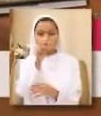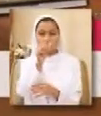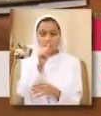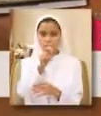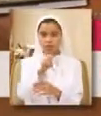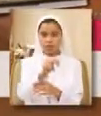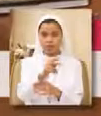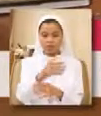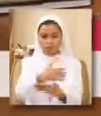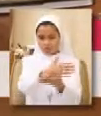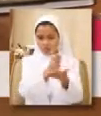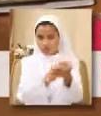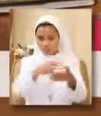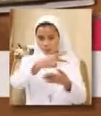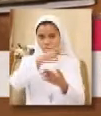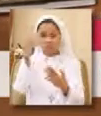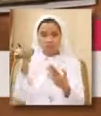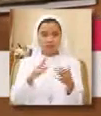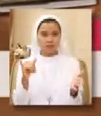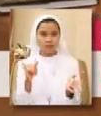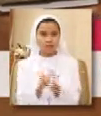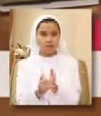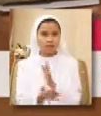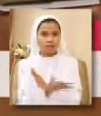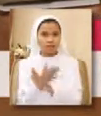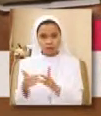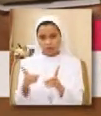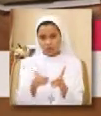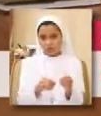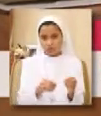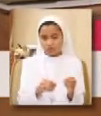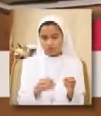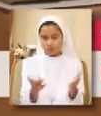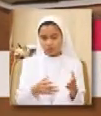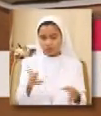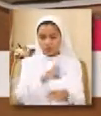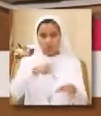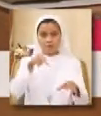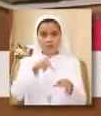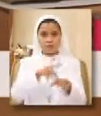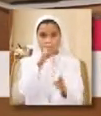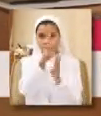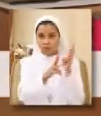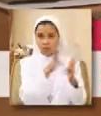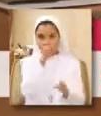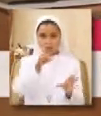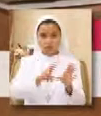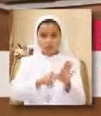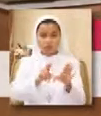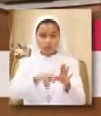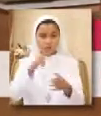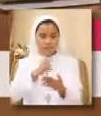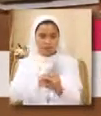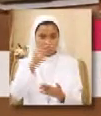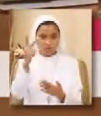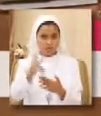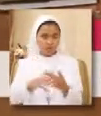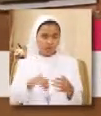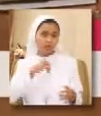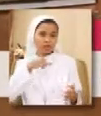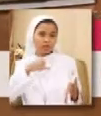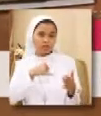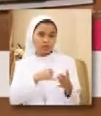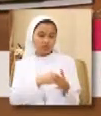Joan, some of the programs that you have had here in the Philippines is the wheelchair program. Can you tell us something about this